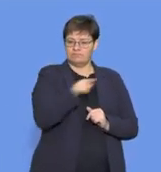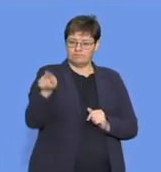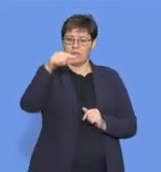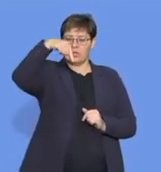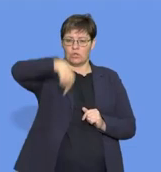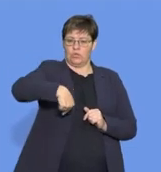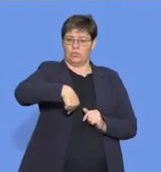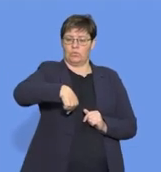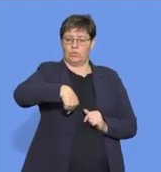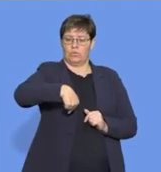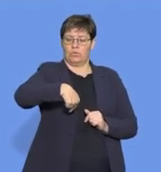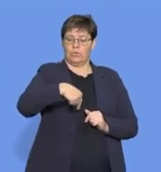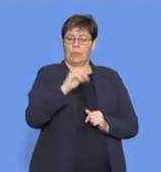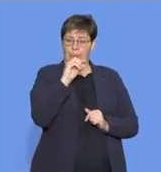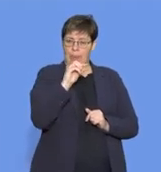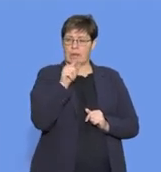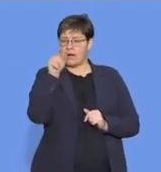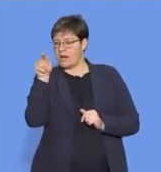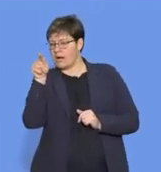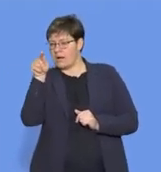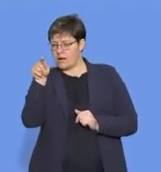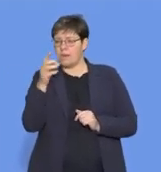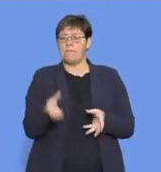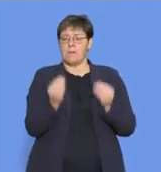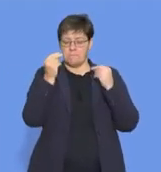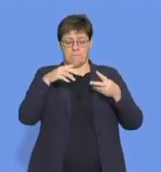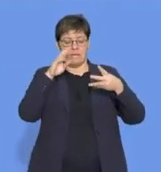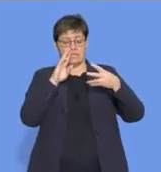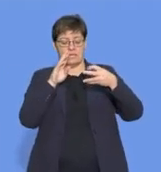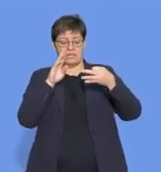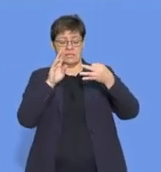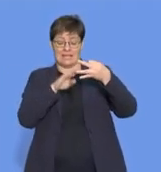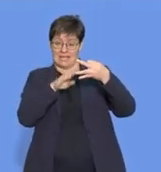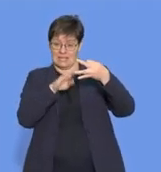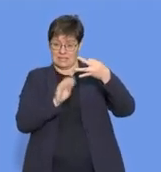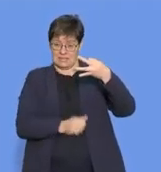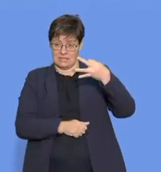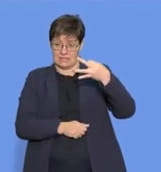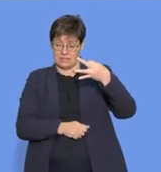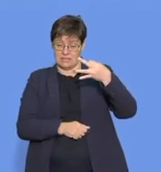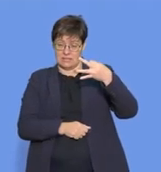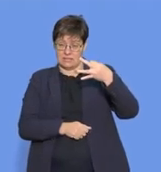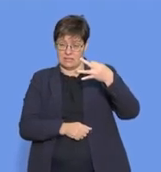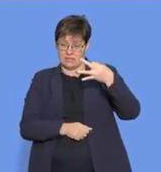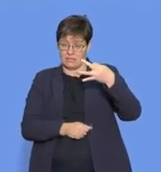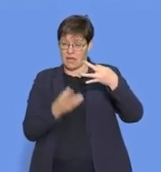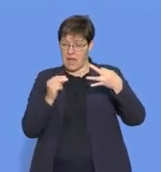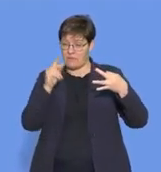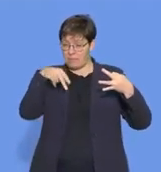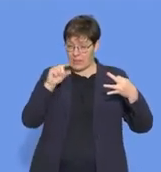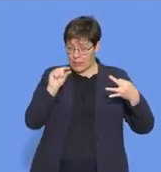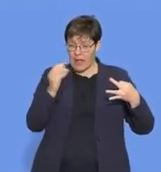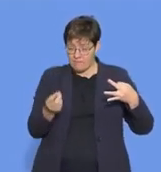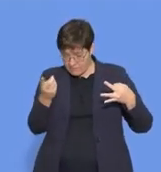We're looking to find little q. Okay, so we're going to start with that one. Let's make sure, do we have